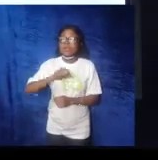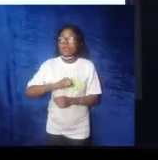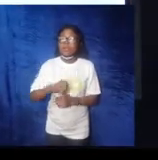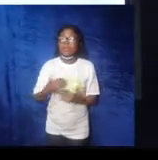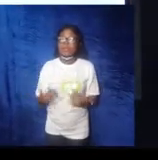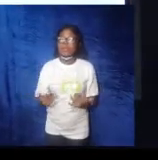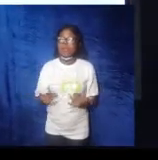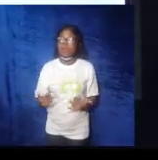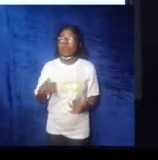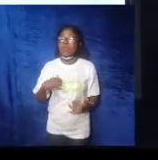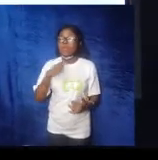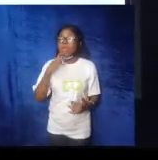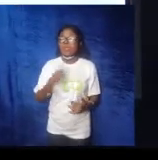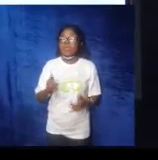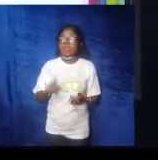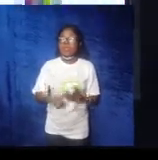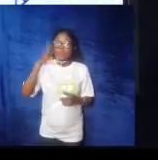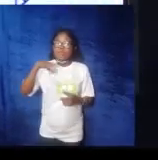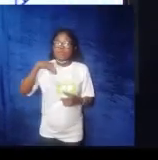will get your alternate angles.